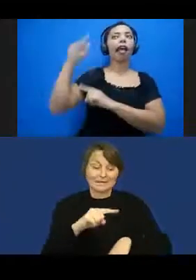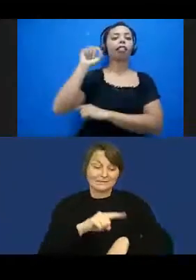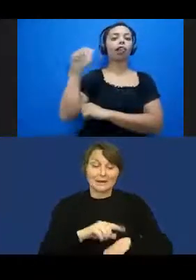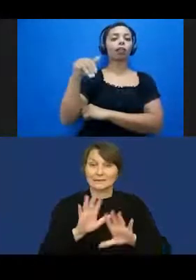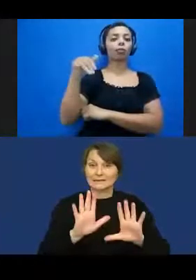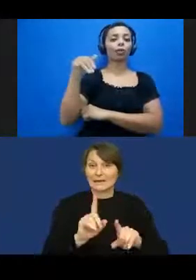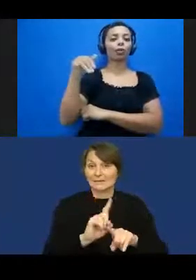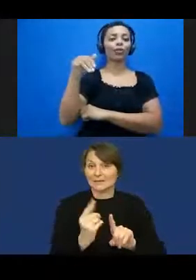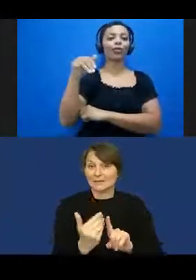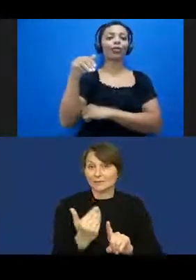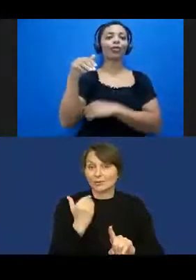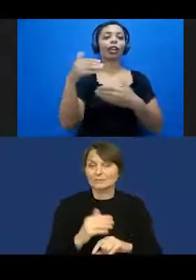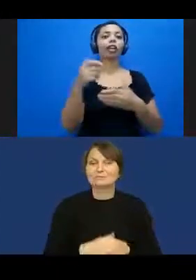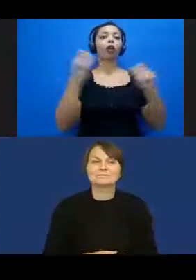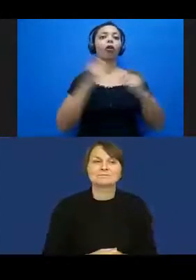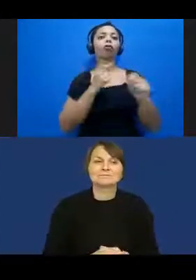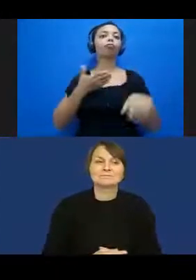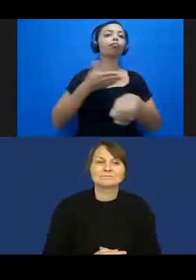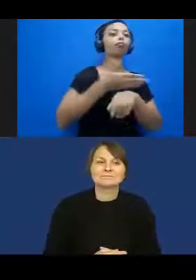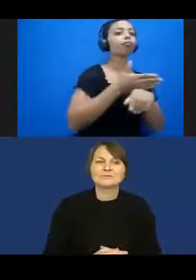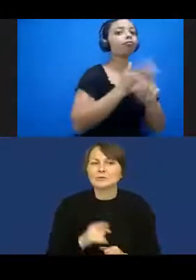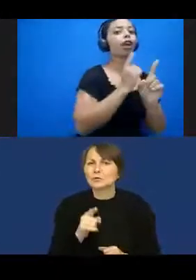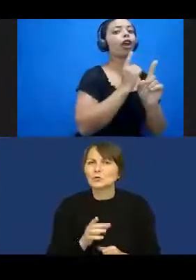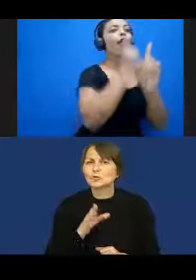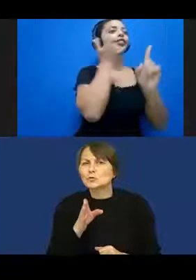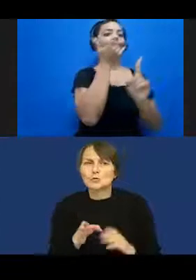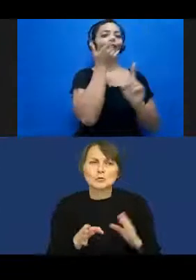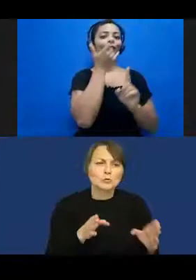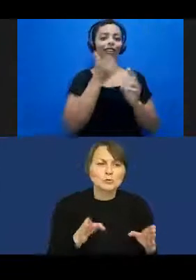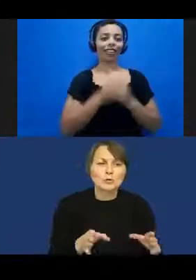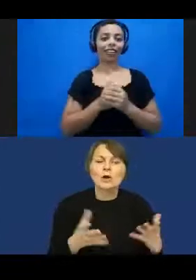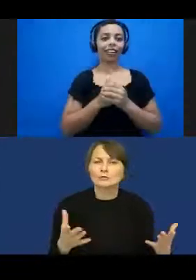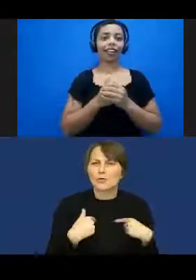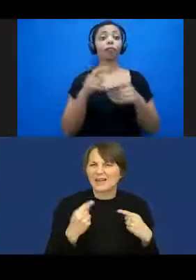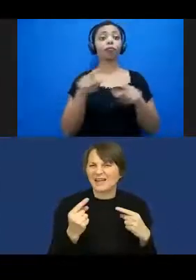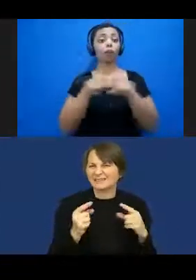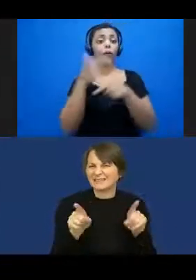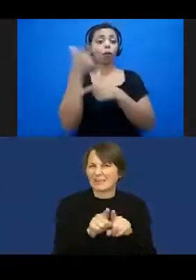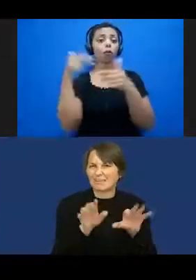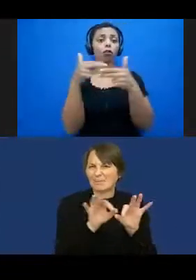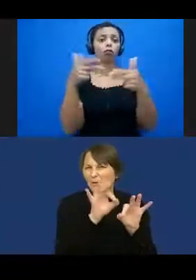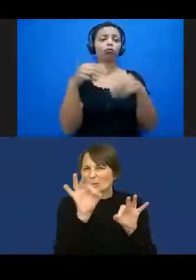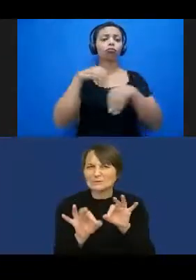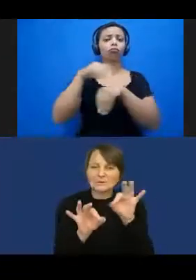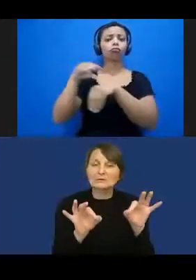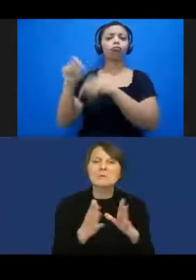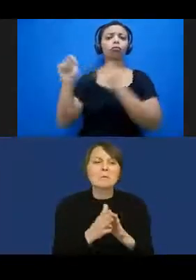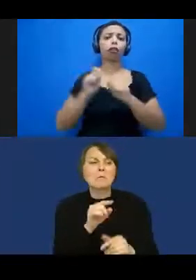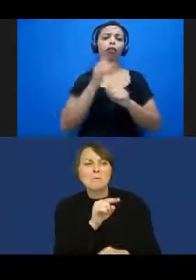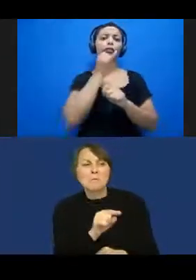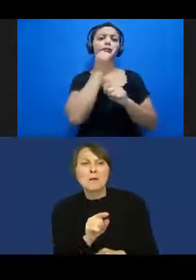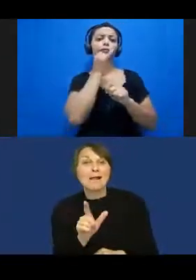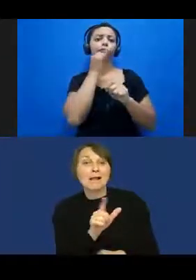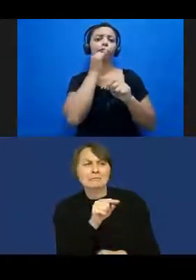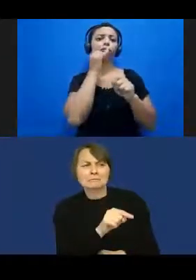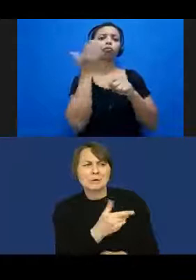want to go in order to look for it. And there are other questions along these lines. So things like, what objects are on my left? How many people